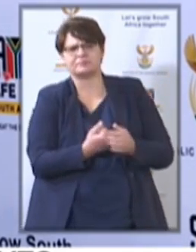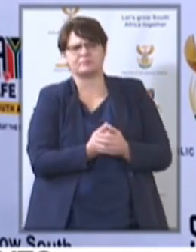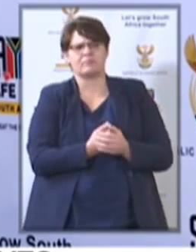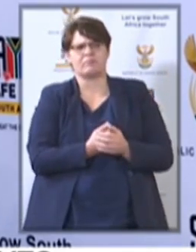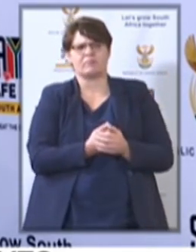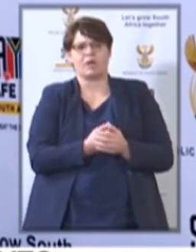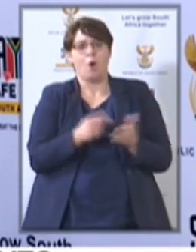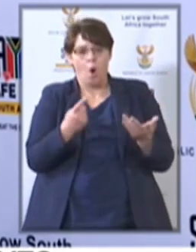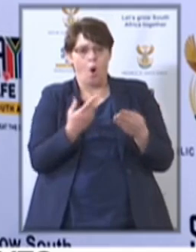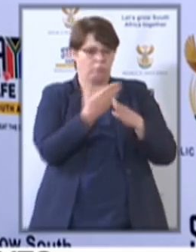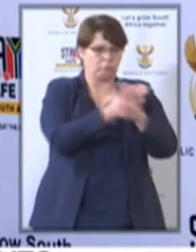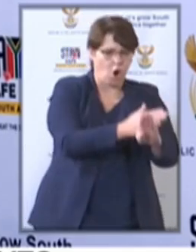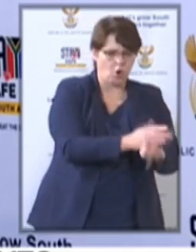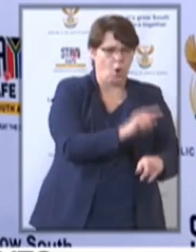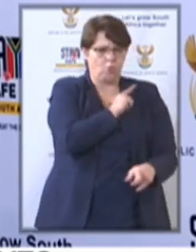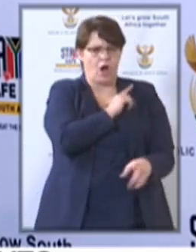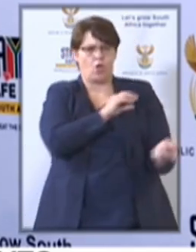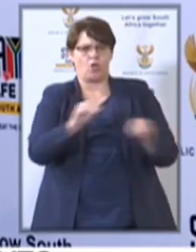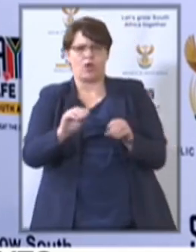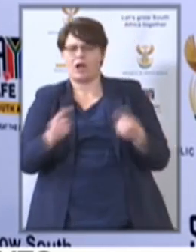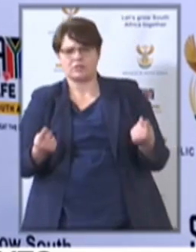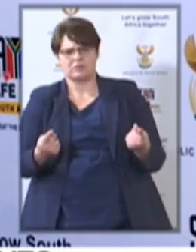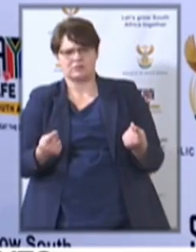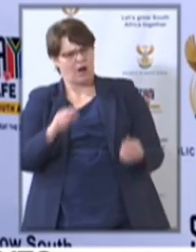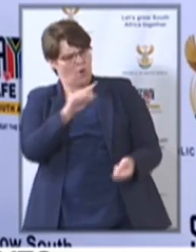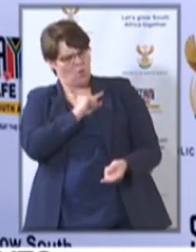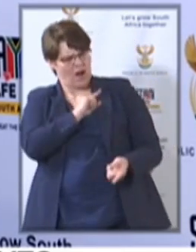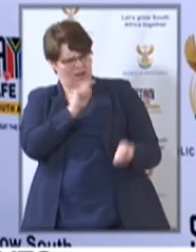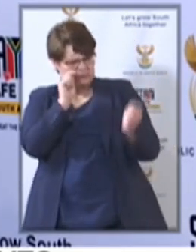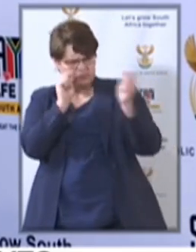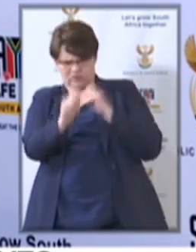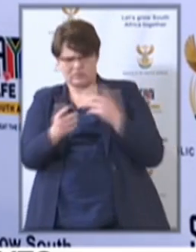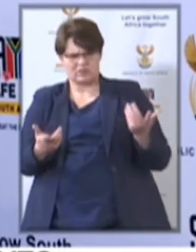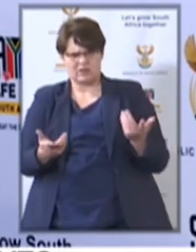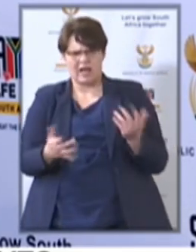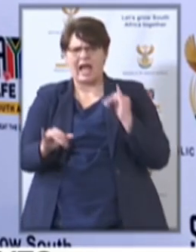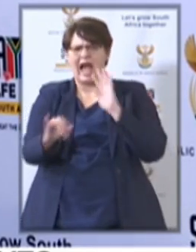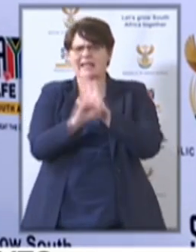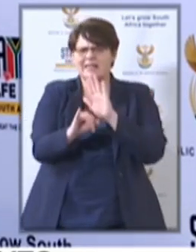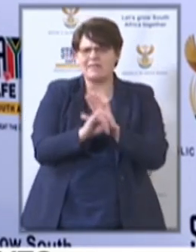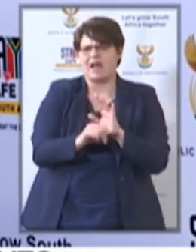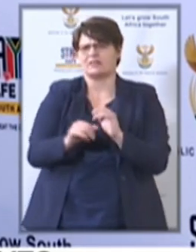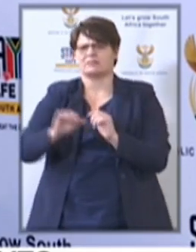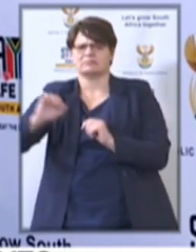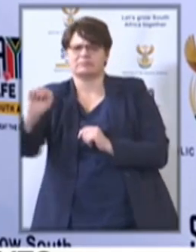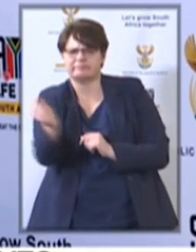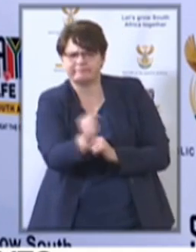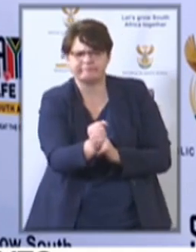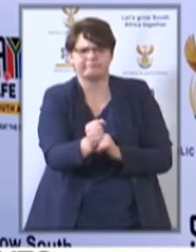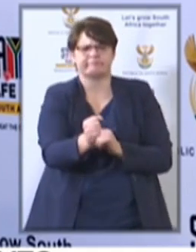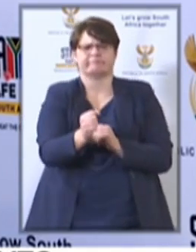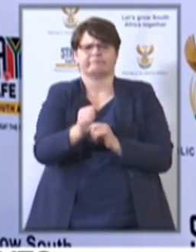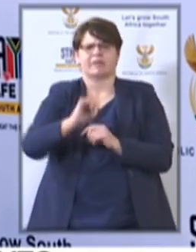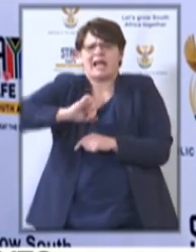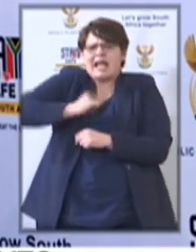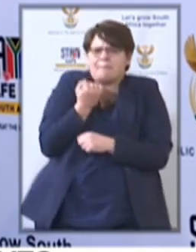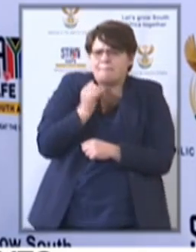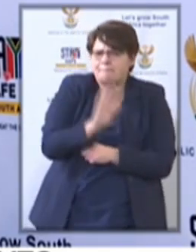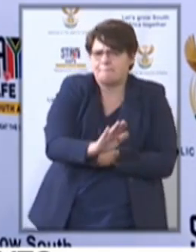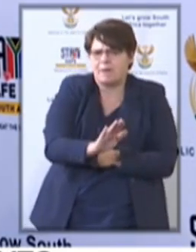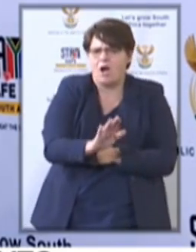or blockages to the identification, recruitment, retention